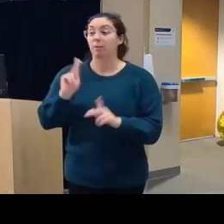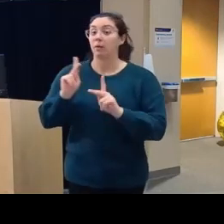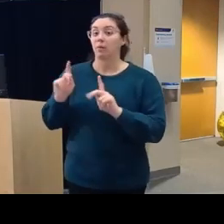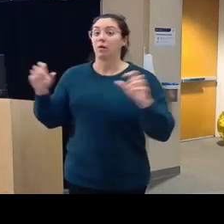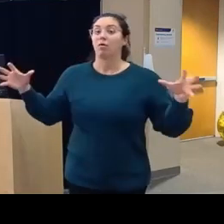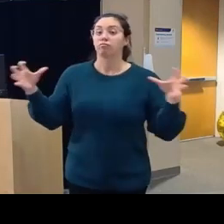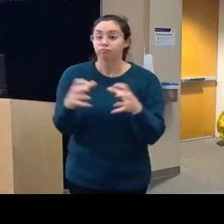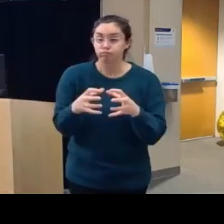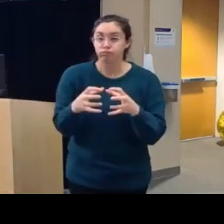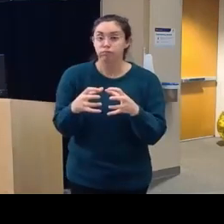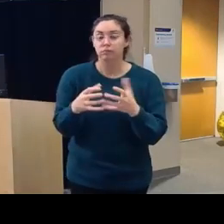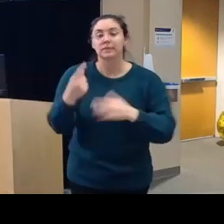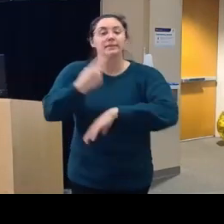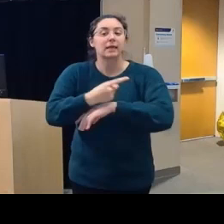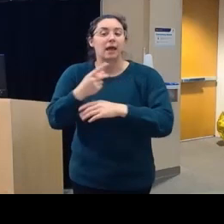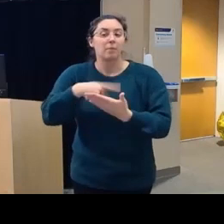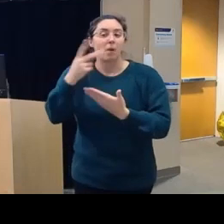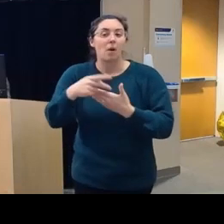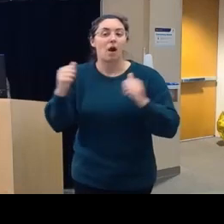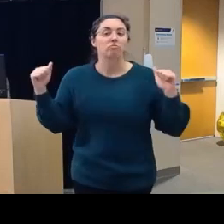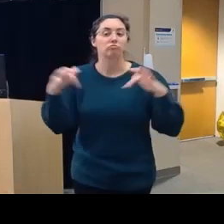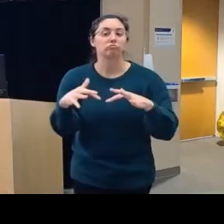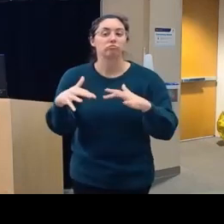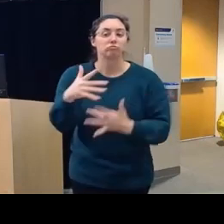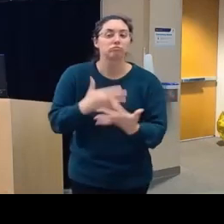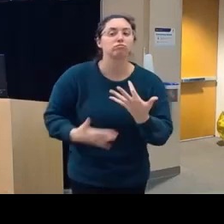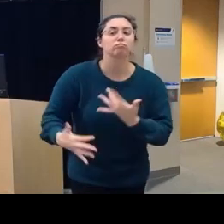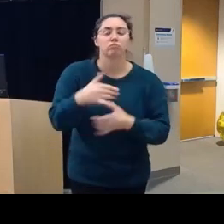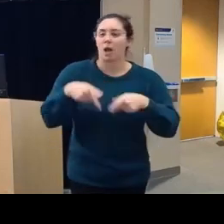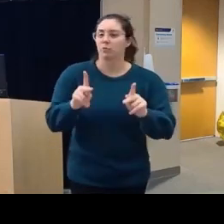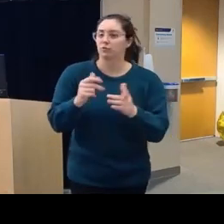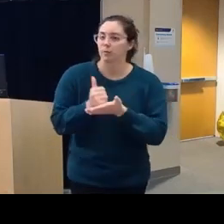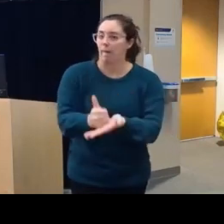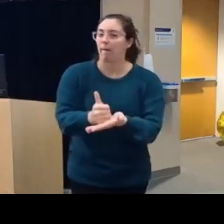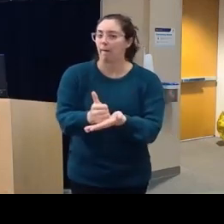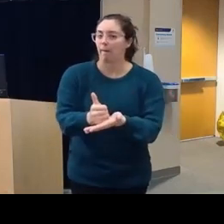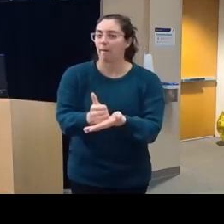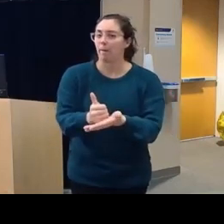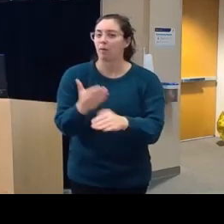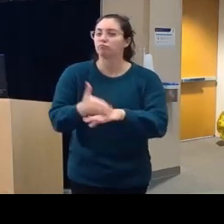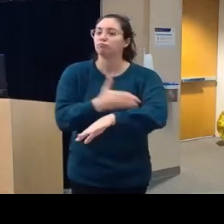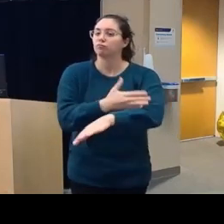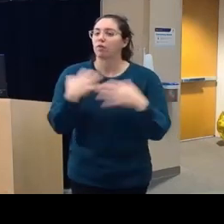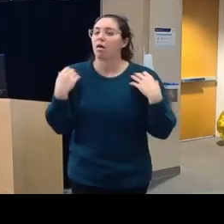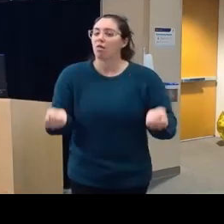are gathering anyway, like kind of a day program setting where there could be opportunities to help people work on their health.